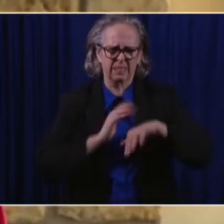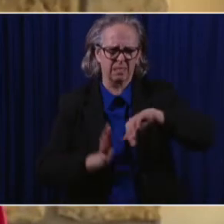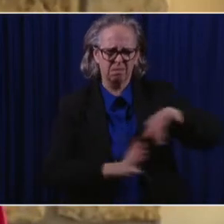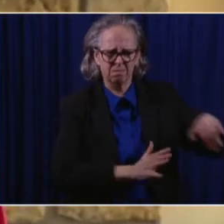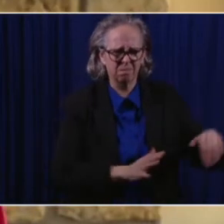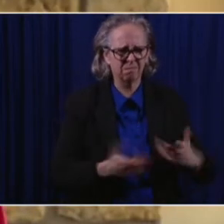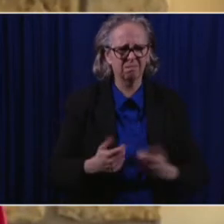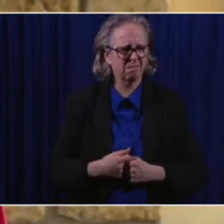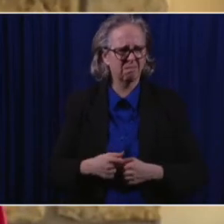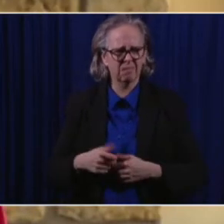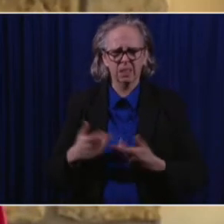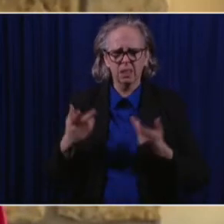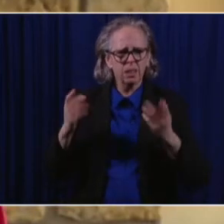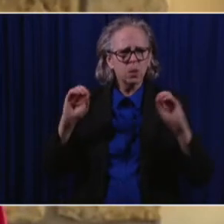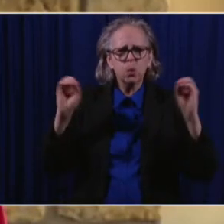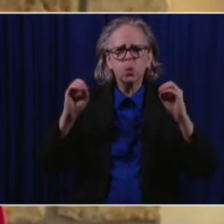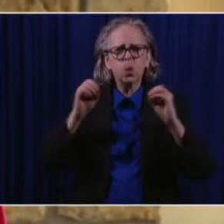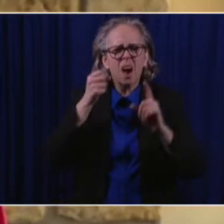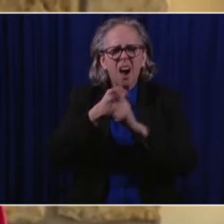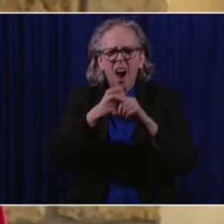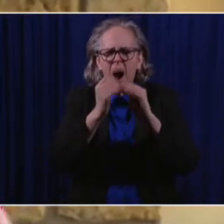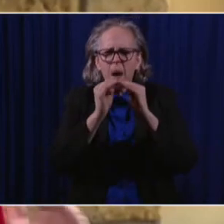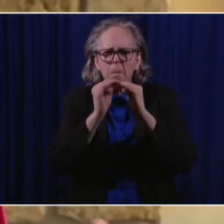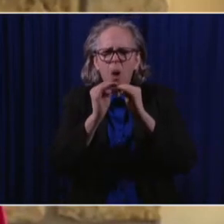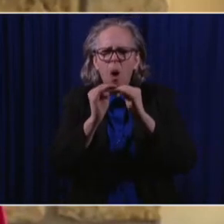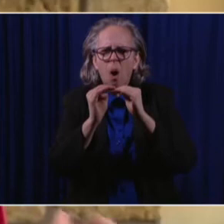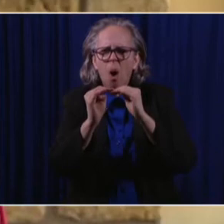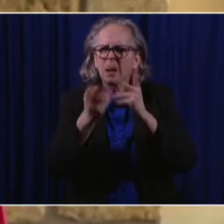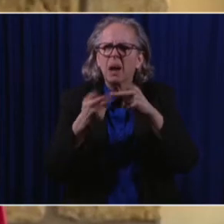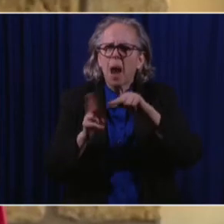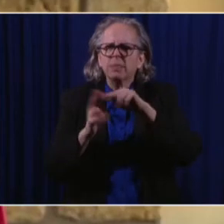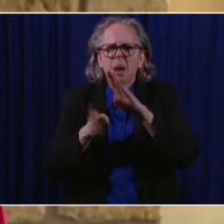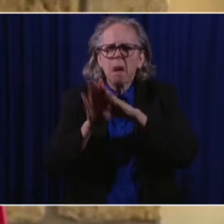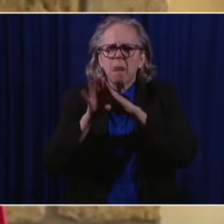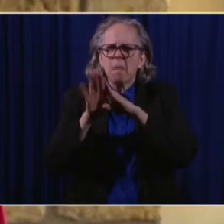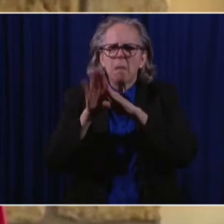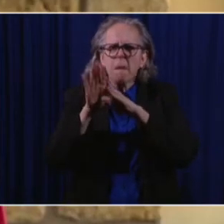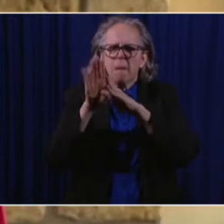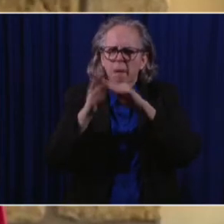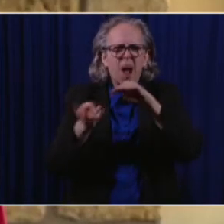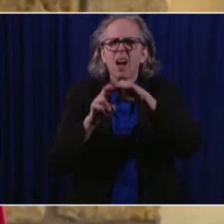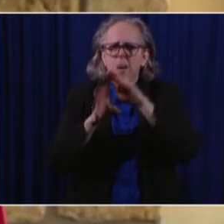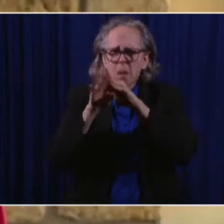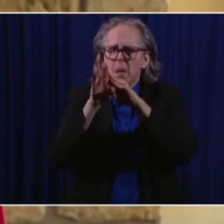not hitting a plateau yet, and we're certainly not hitting a plateau for the hospitals. But